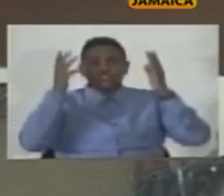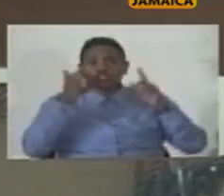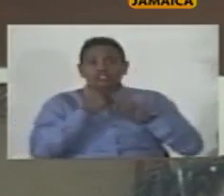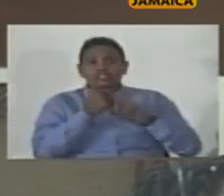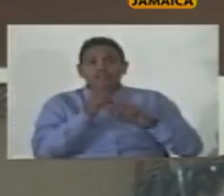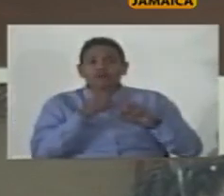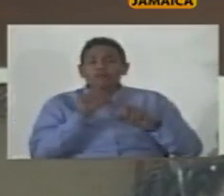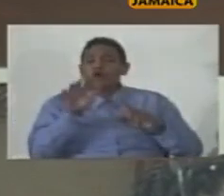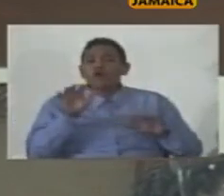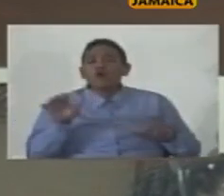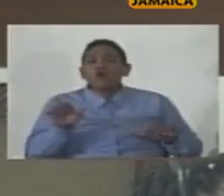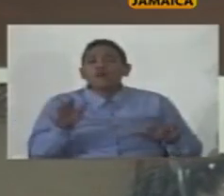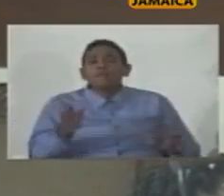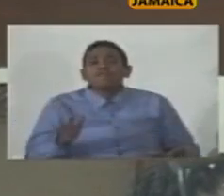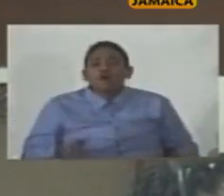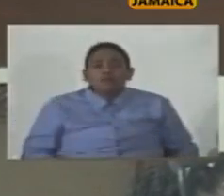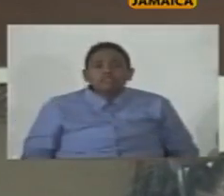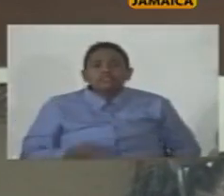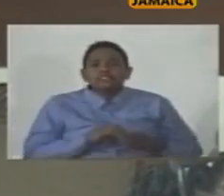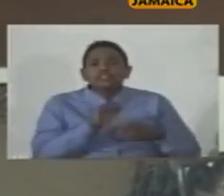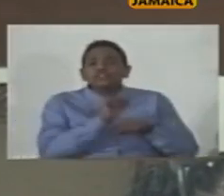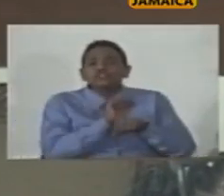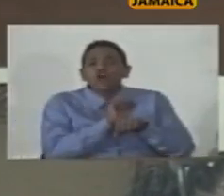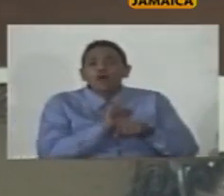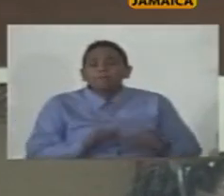her performance in the job?